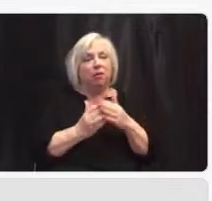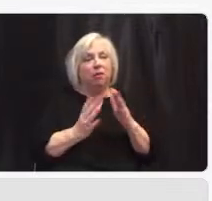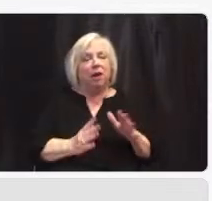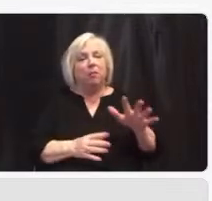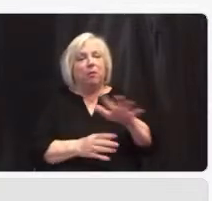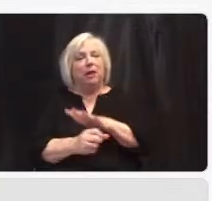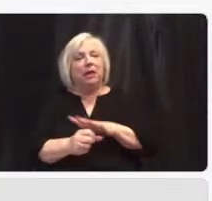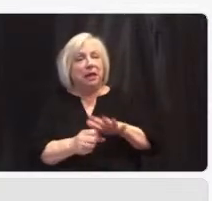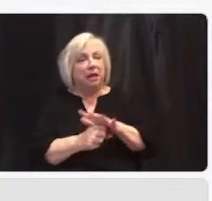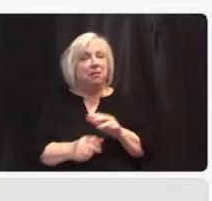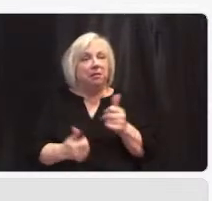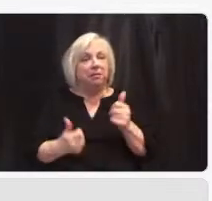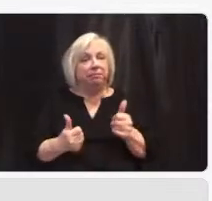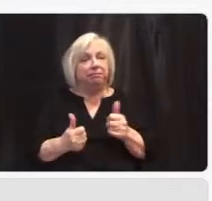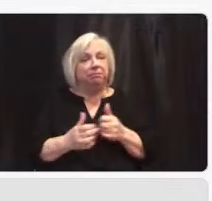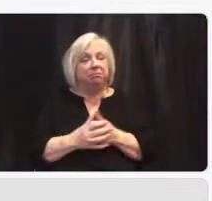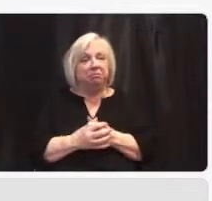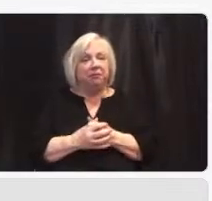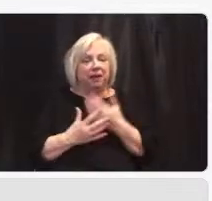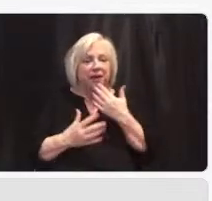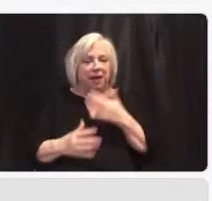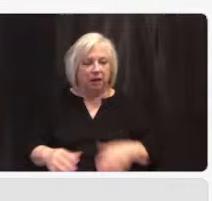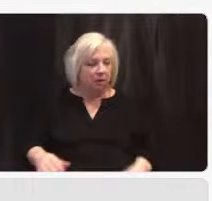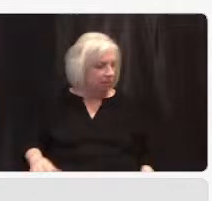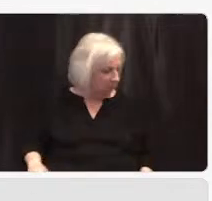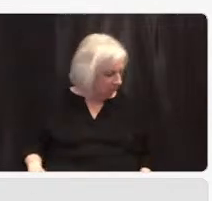area. So, thank you.